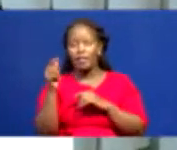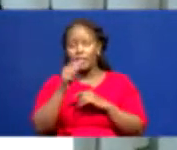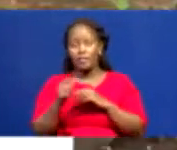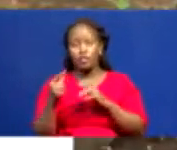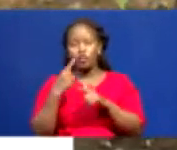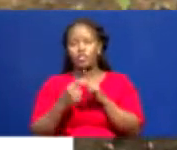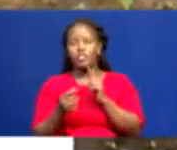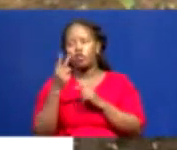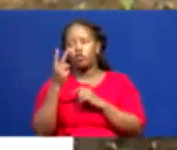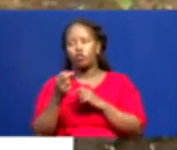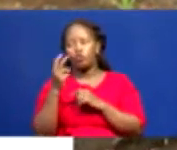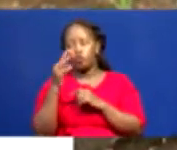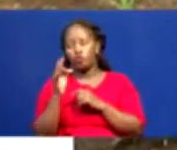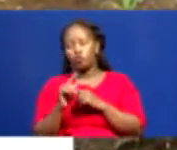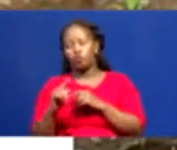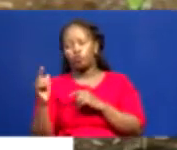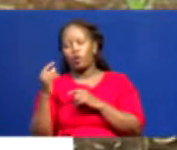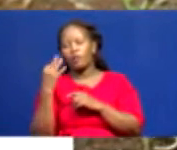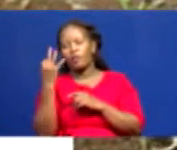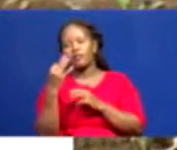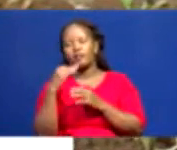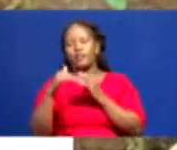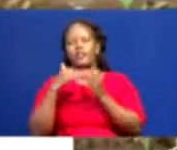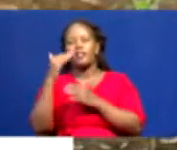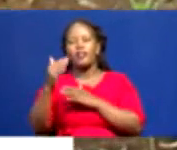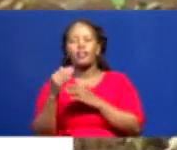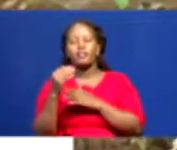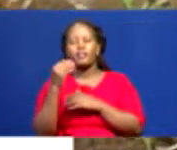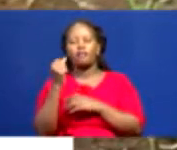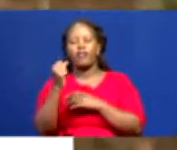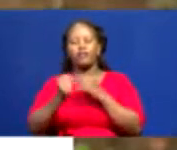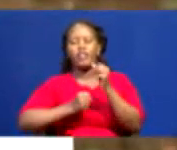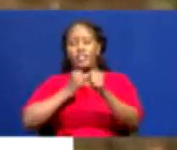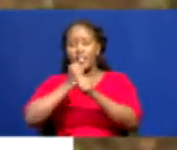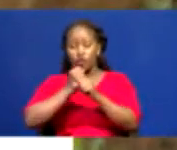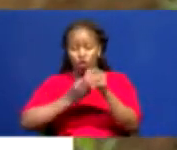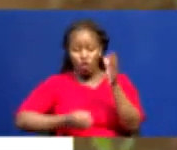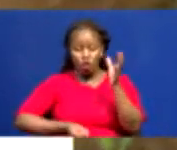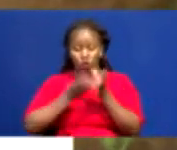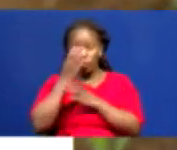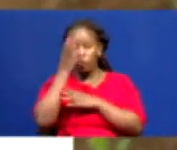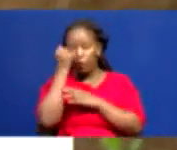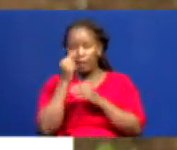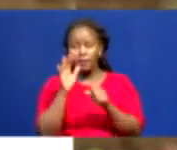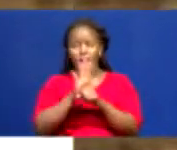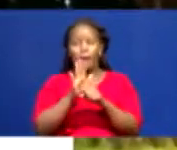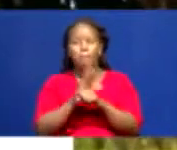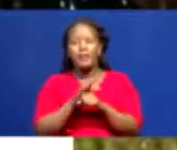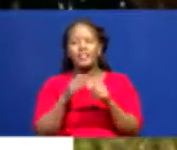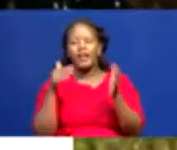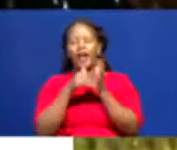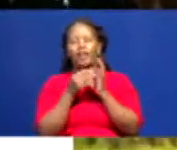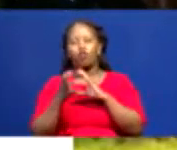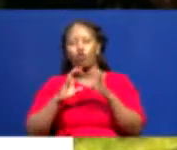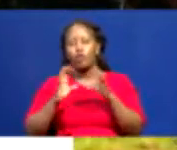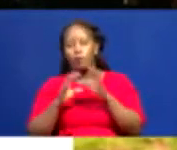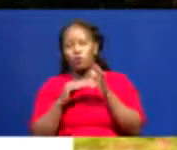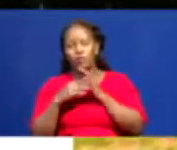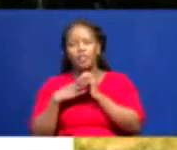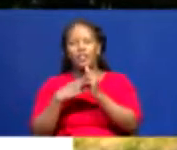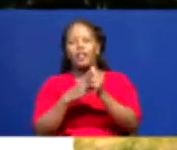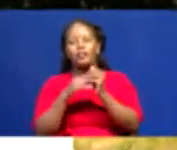2022 to 1.3 trillion shillings in the next 5 years. The growth will be led by major agrochemical players on the continent, led by South